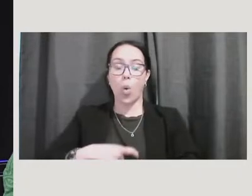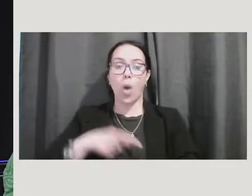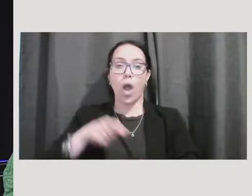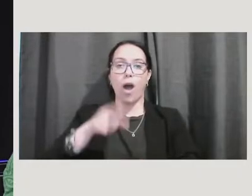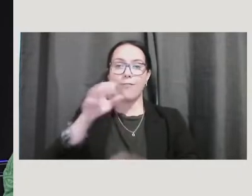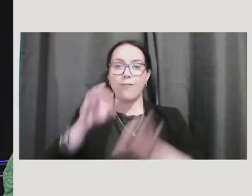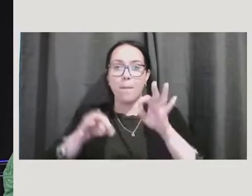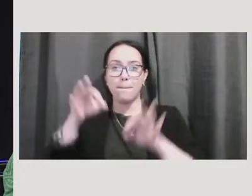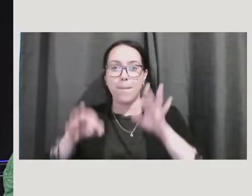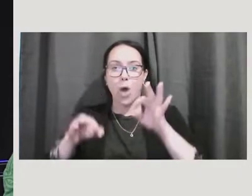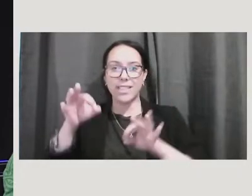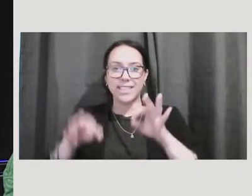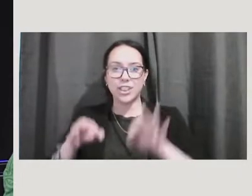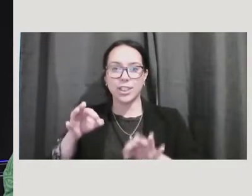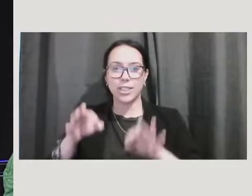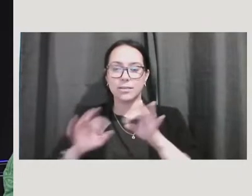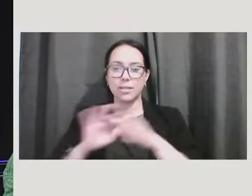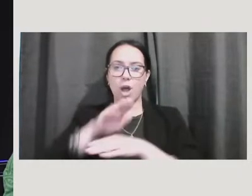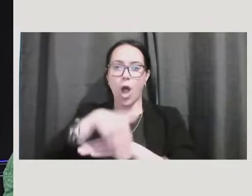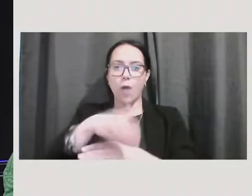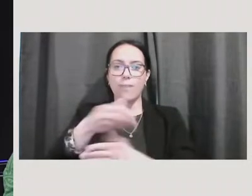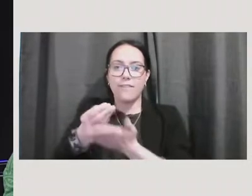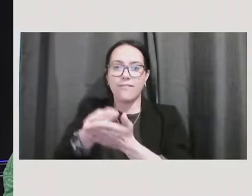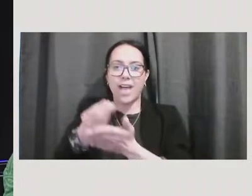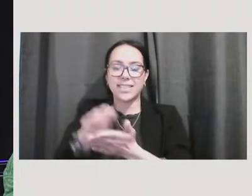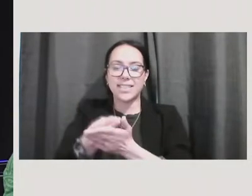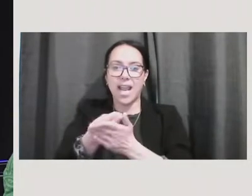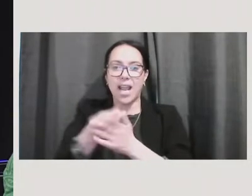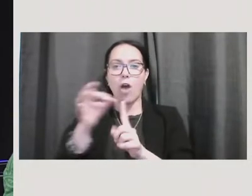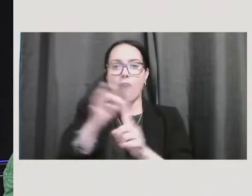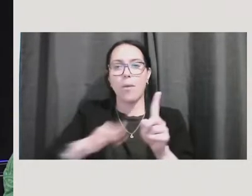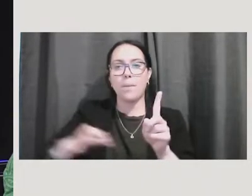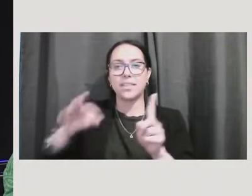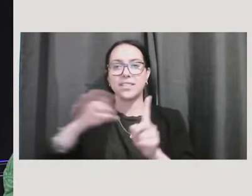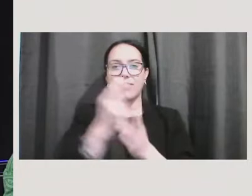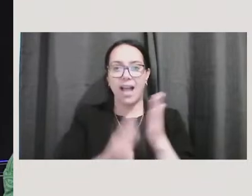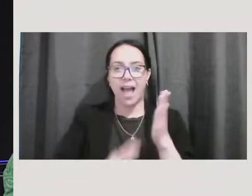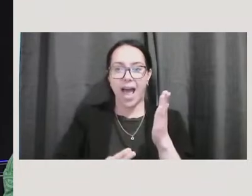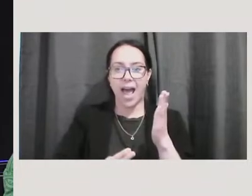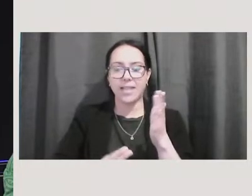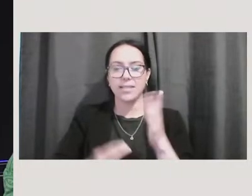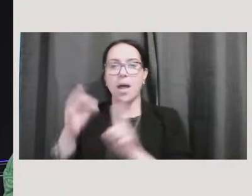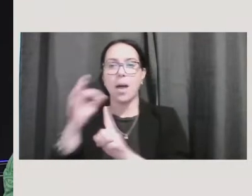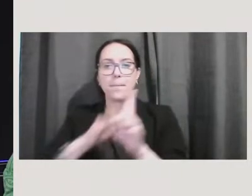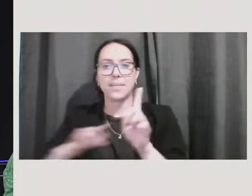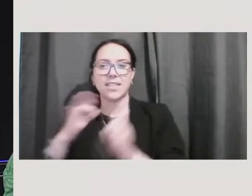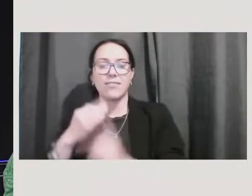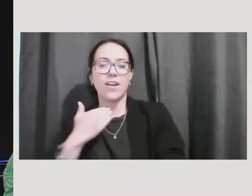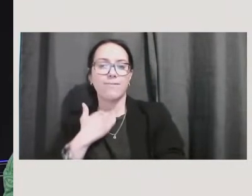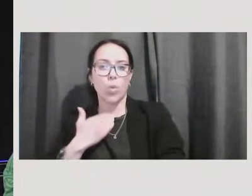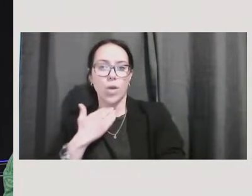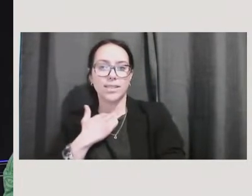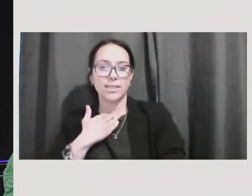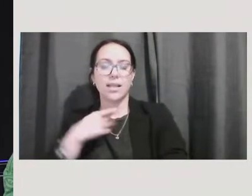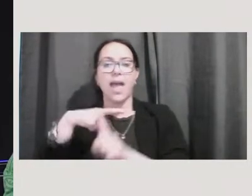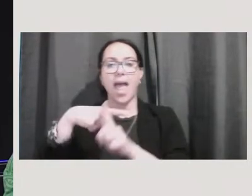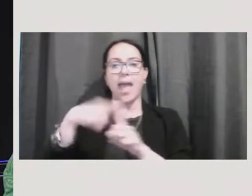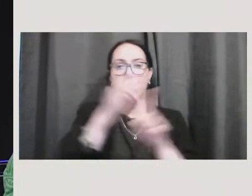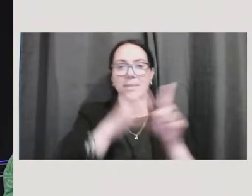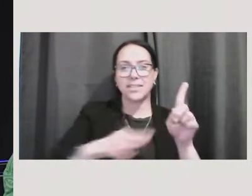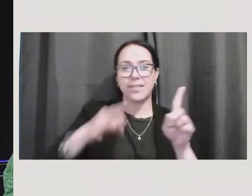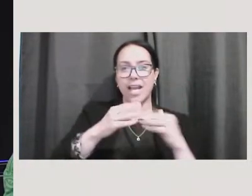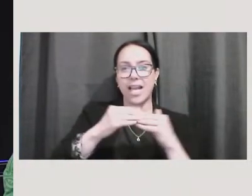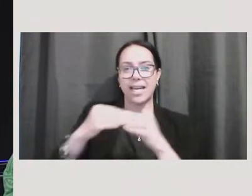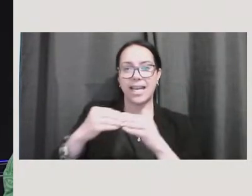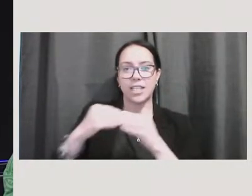funding Pacific arts and Pacific voice and Pacific leadership I also wanted to honor the Arts Council